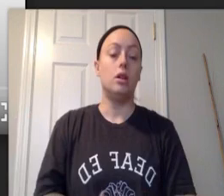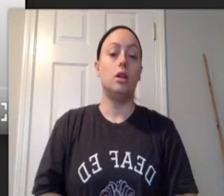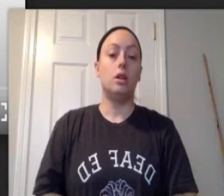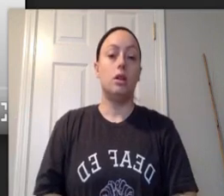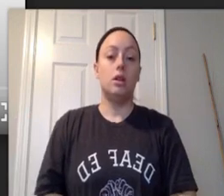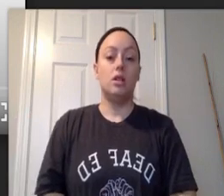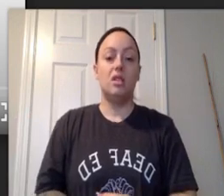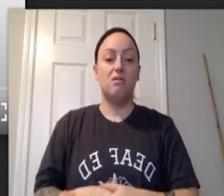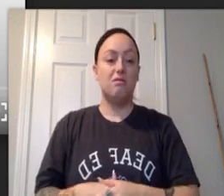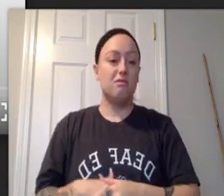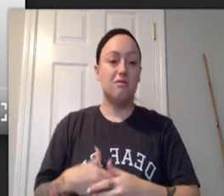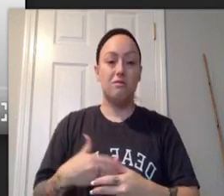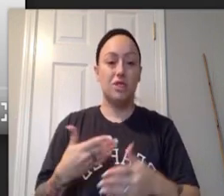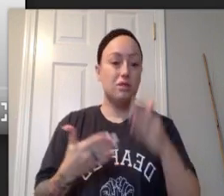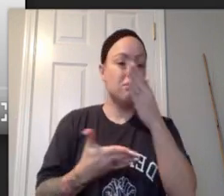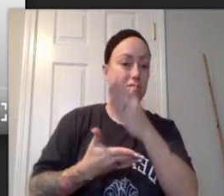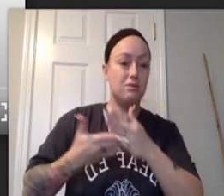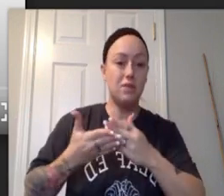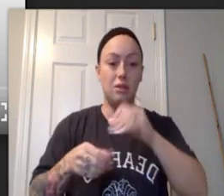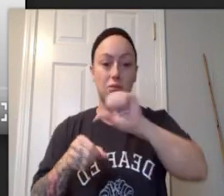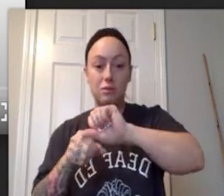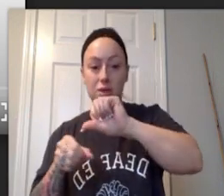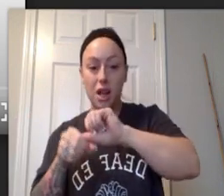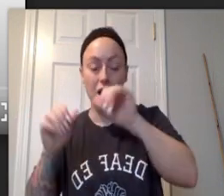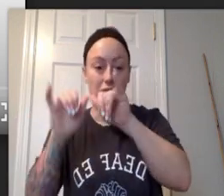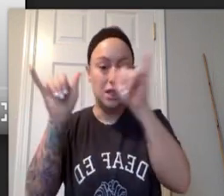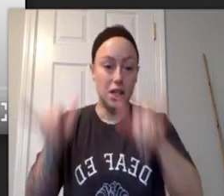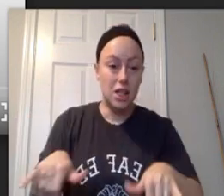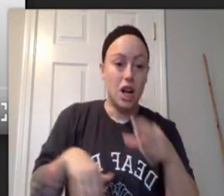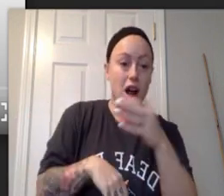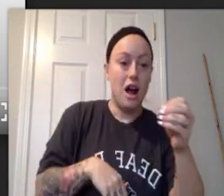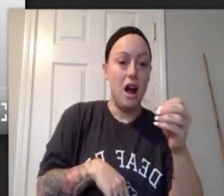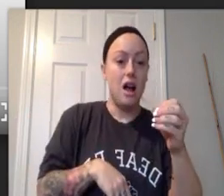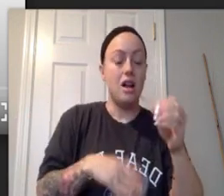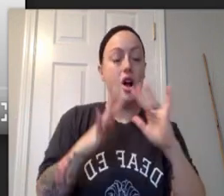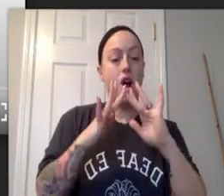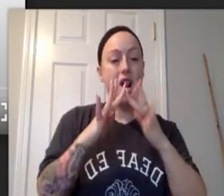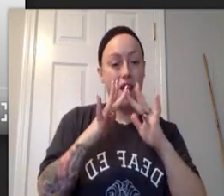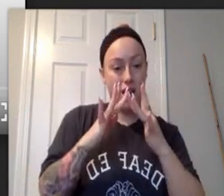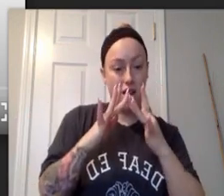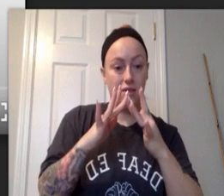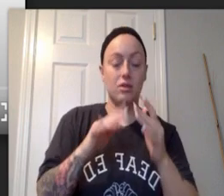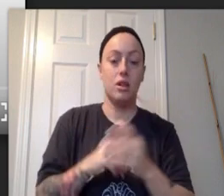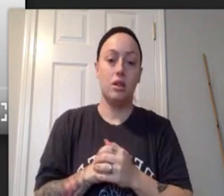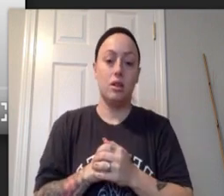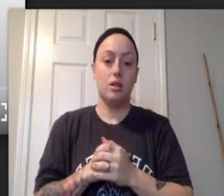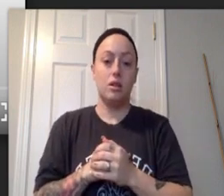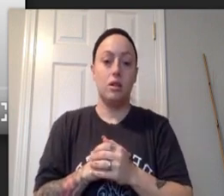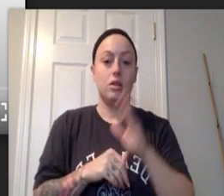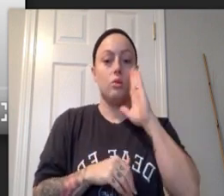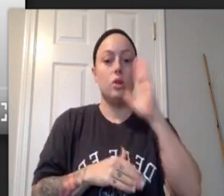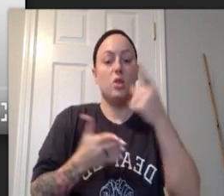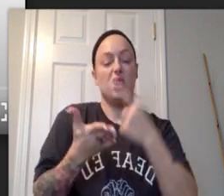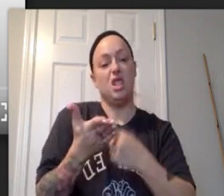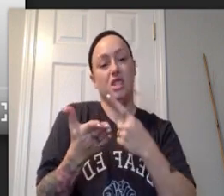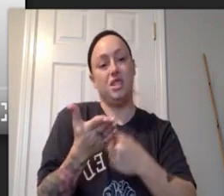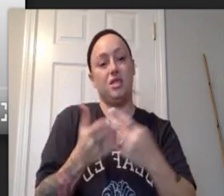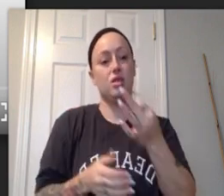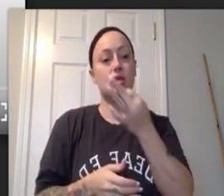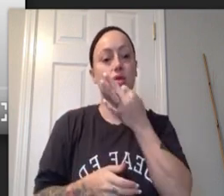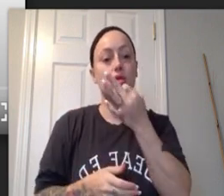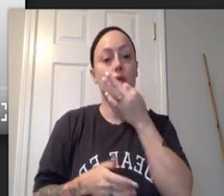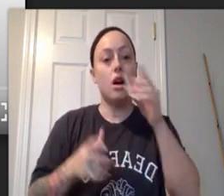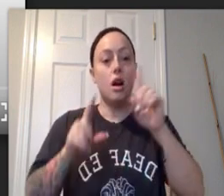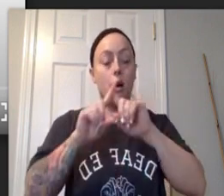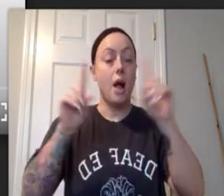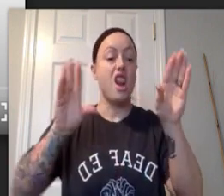in certain gas stations and stuff like that. And you could buy it online too, which is, we'll talk about this in a minute, but nothing bought